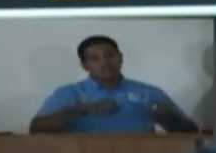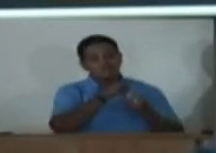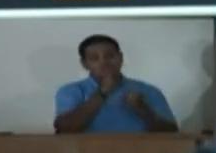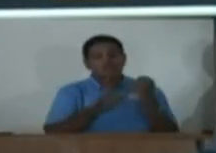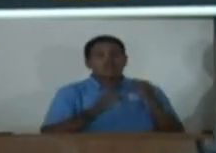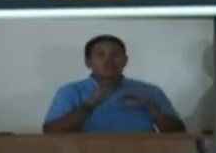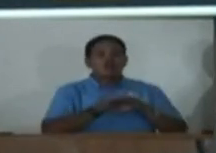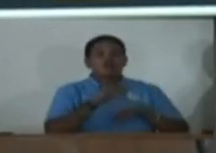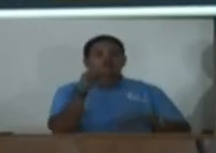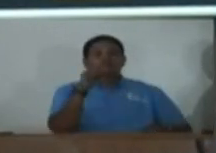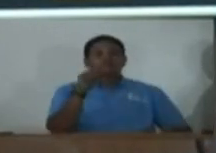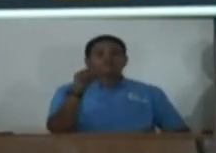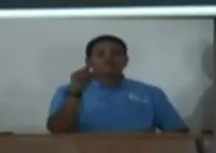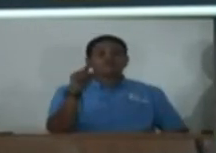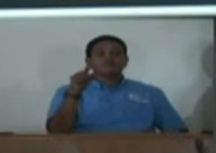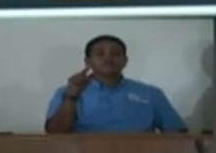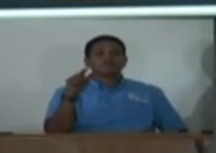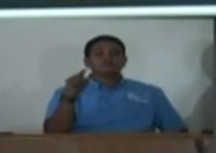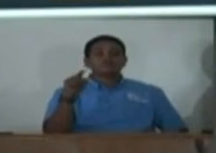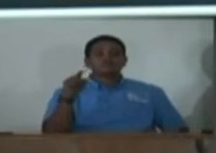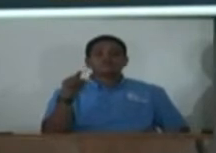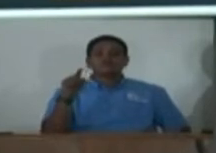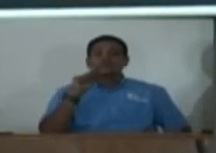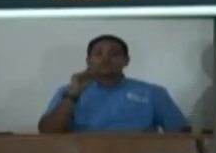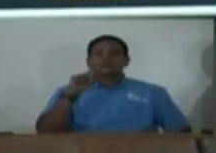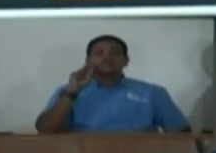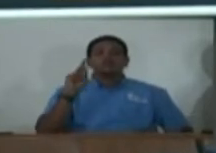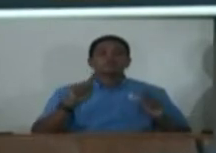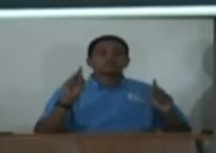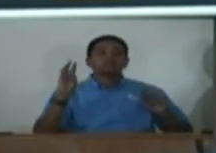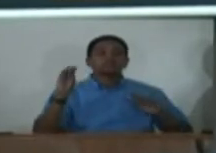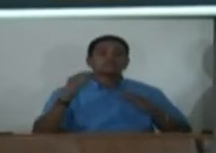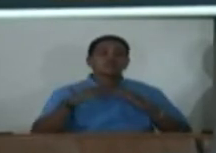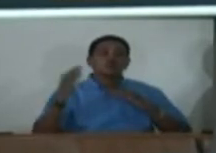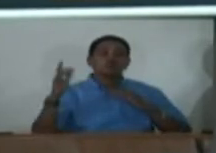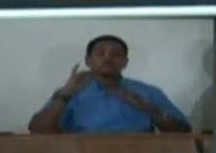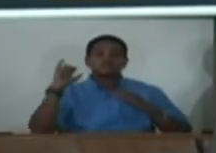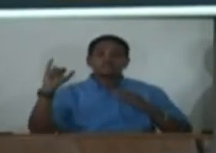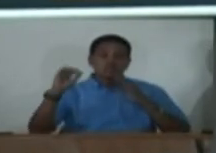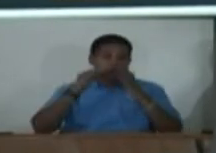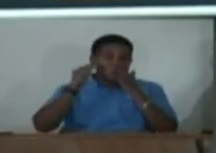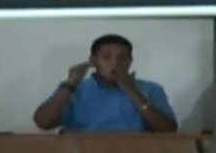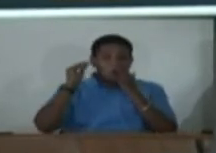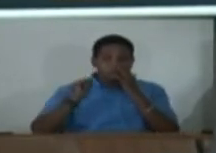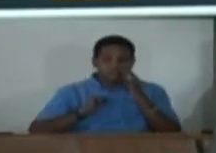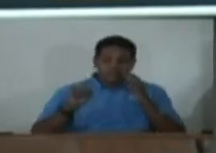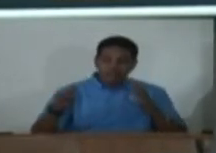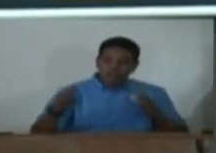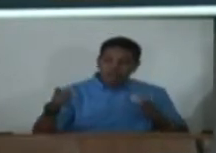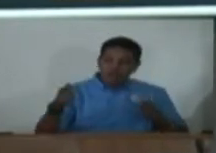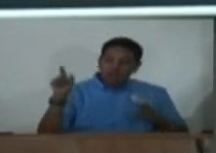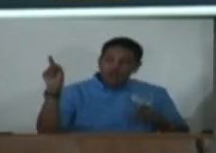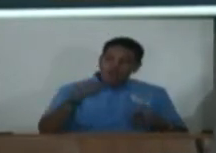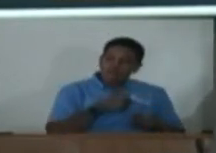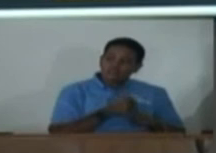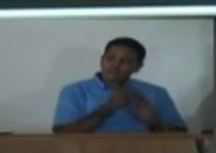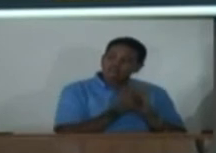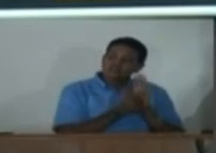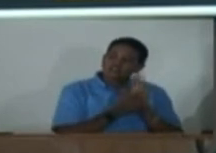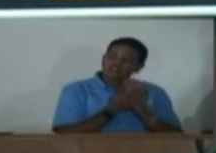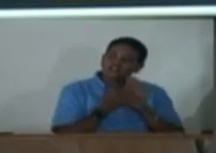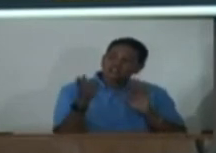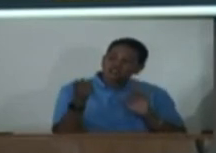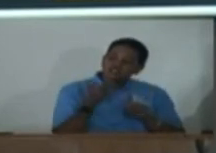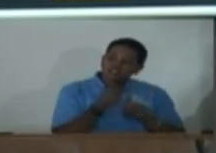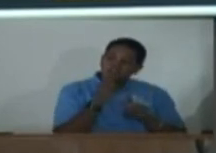the order for persons 60 and over to stay at home, and I had to ask the Attorney General